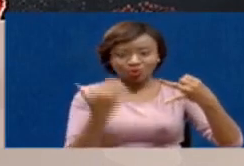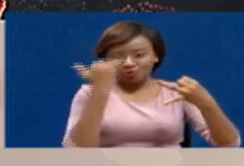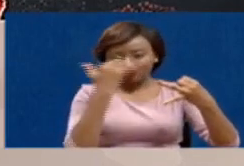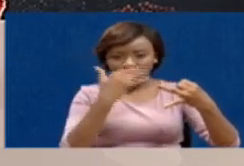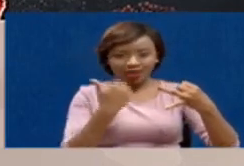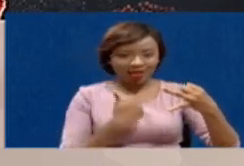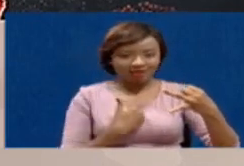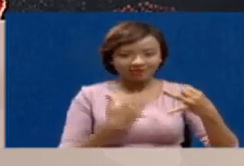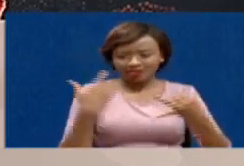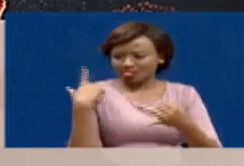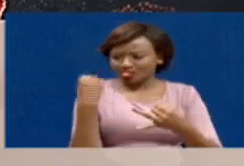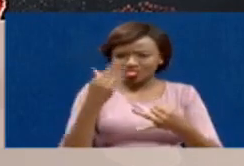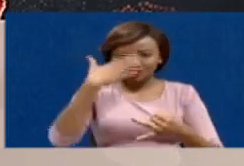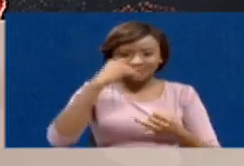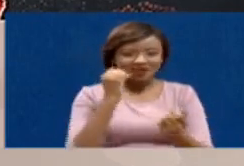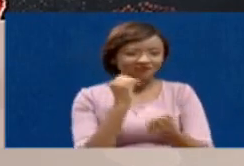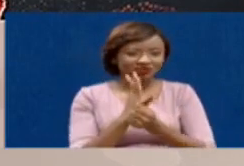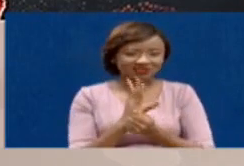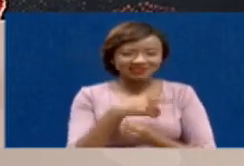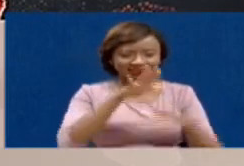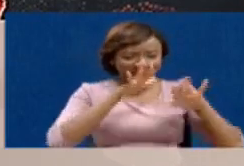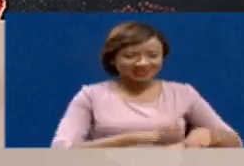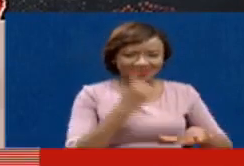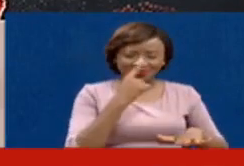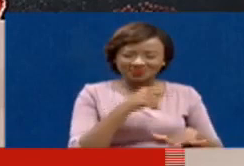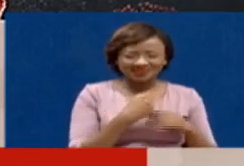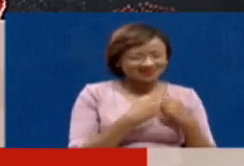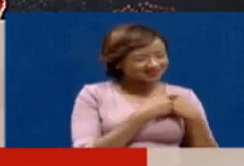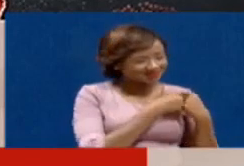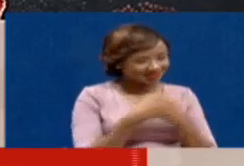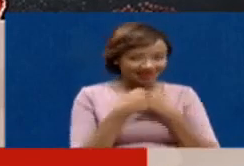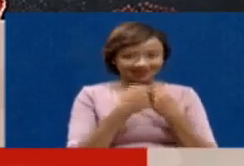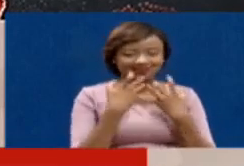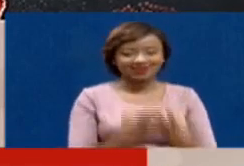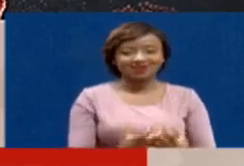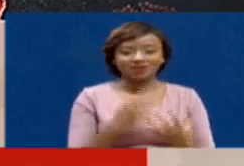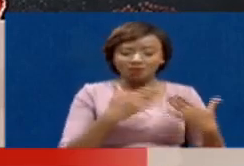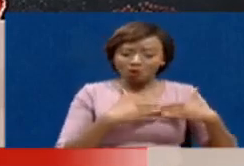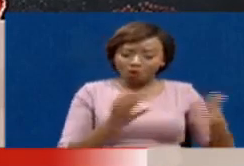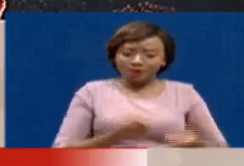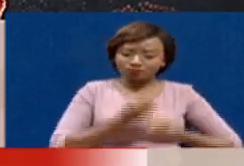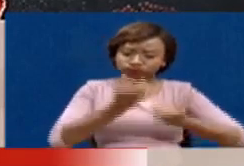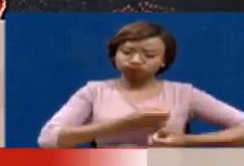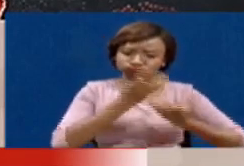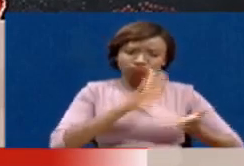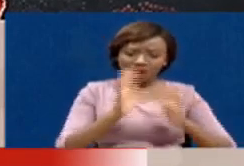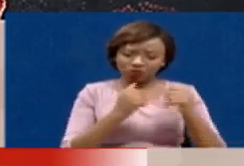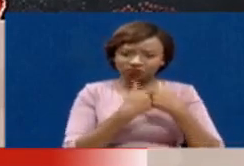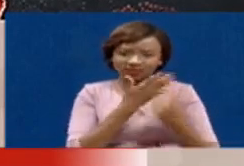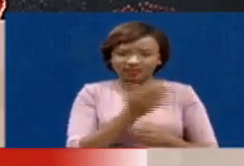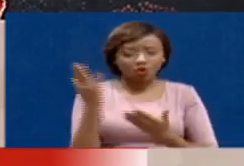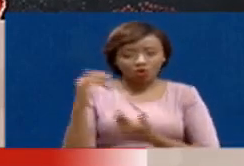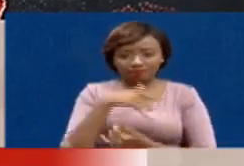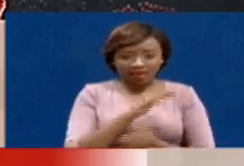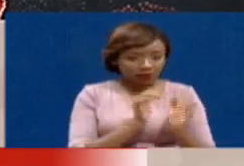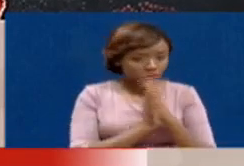past 14 days, staying at home has taken a great toll on her family. She opens up about her struggle in the hope that her